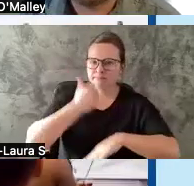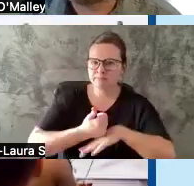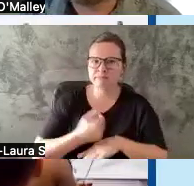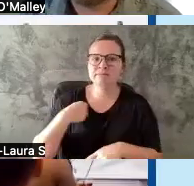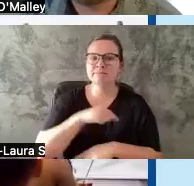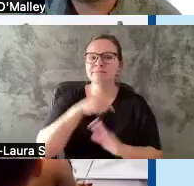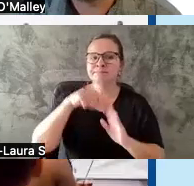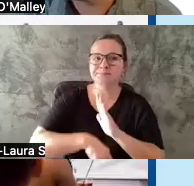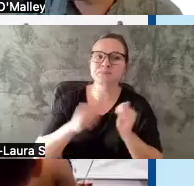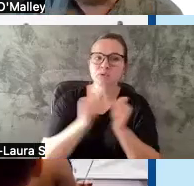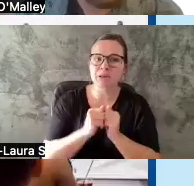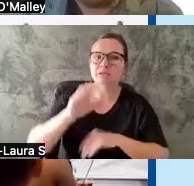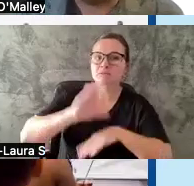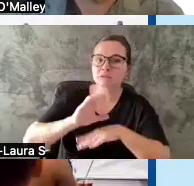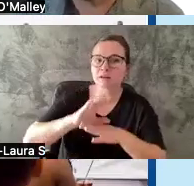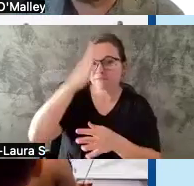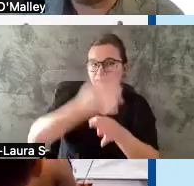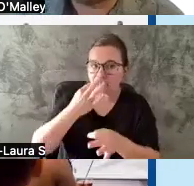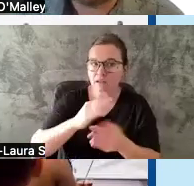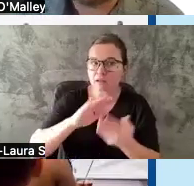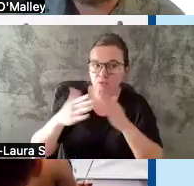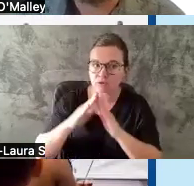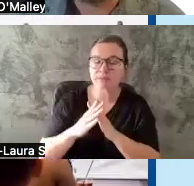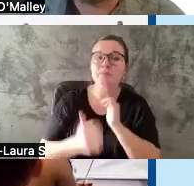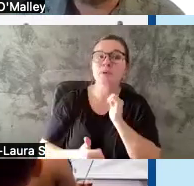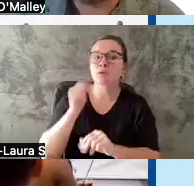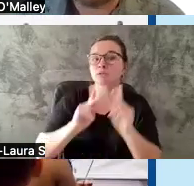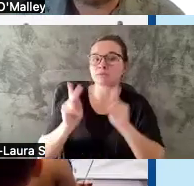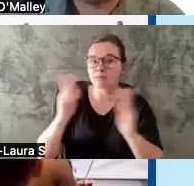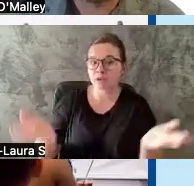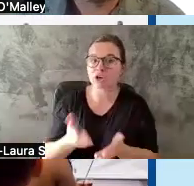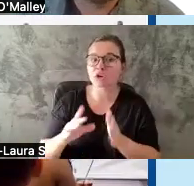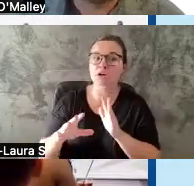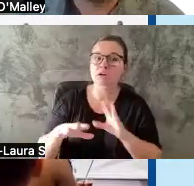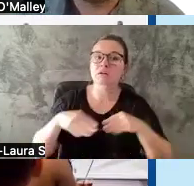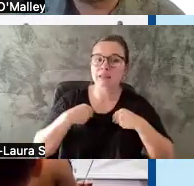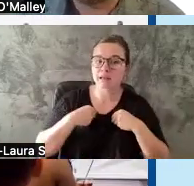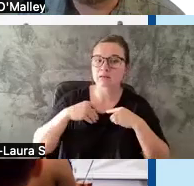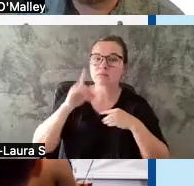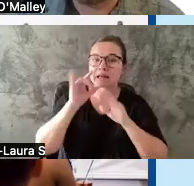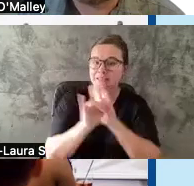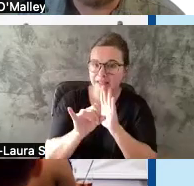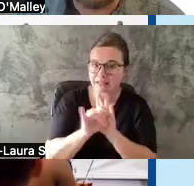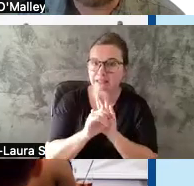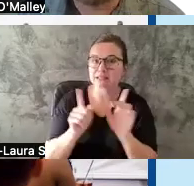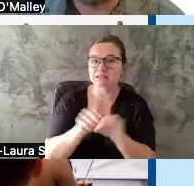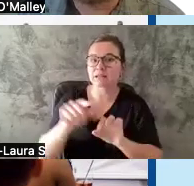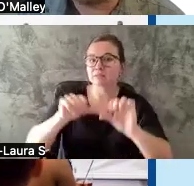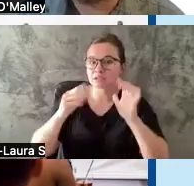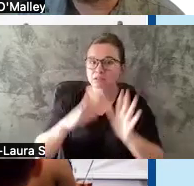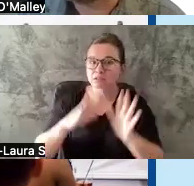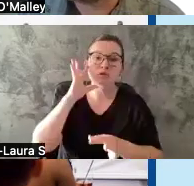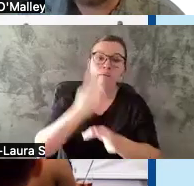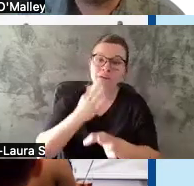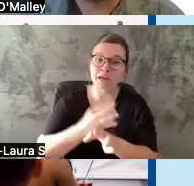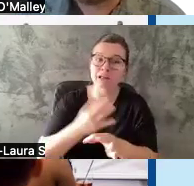extensively with faith communities. Most people on Earth claim a faith identity, as do many scientists. And so faith perspectives